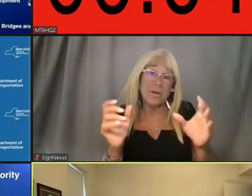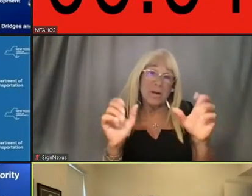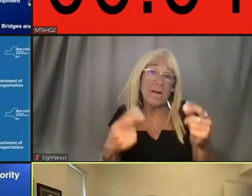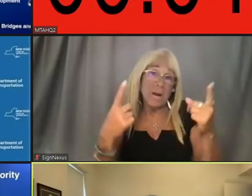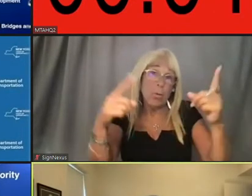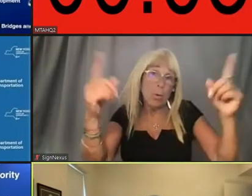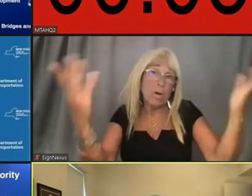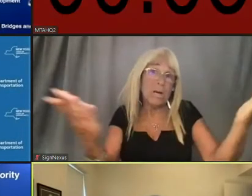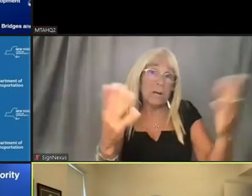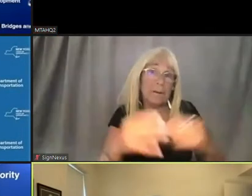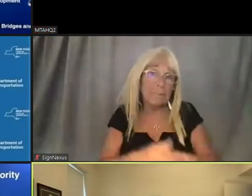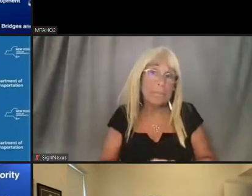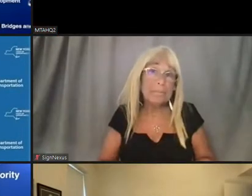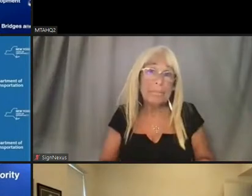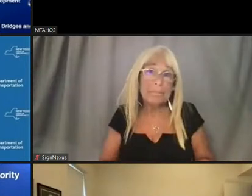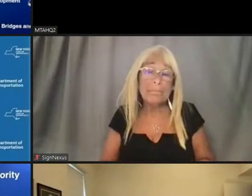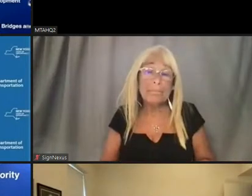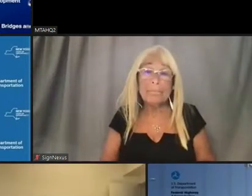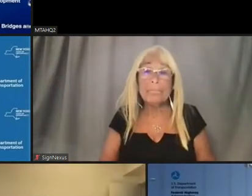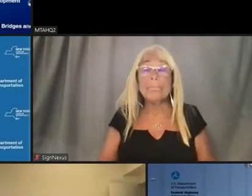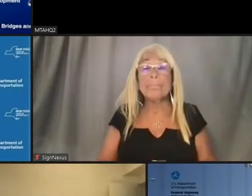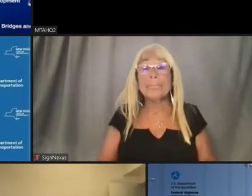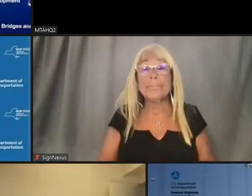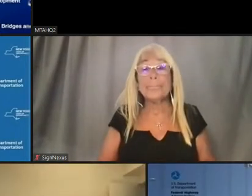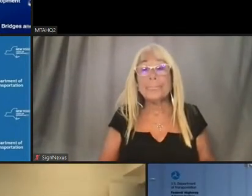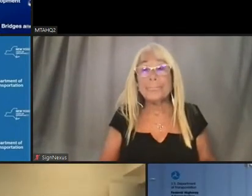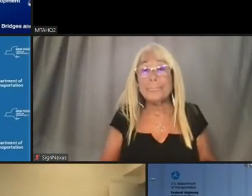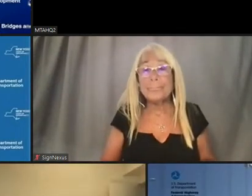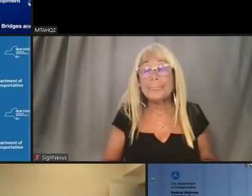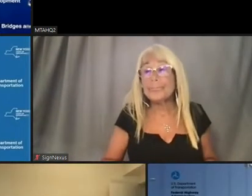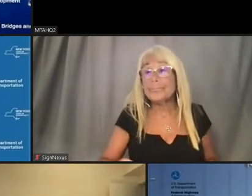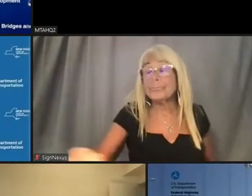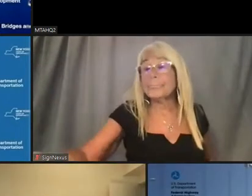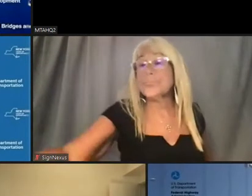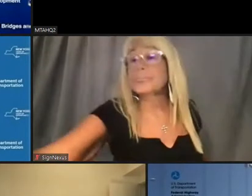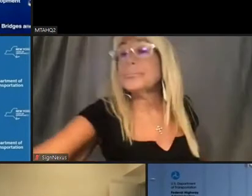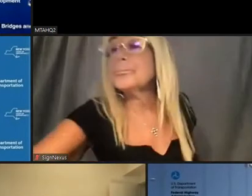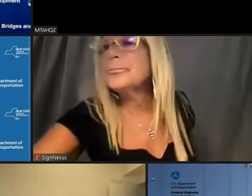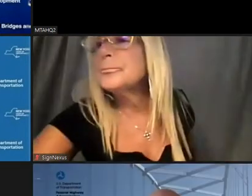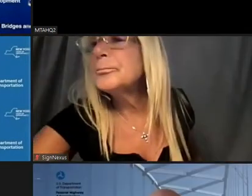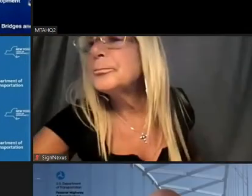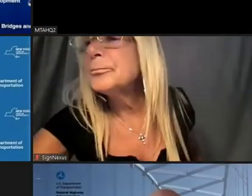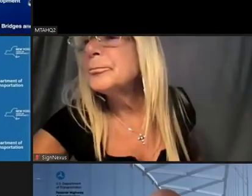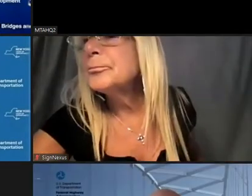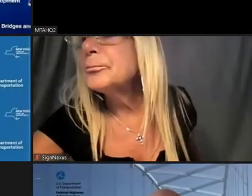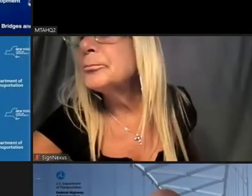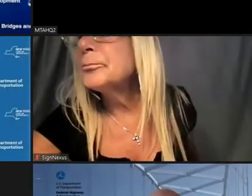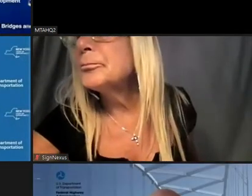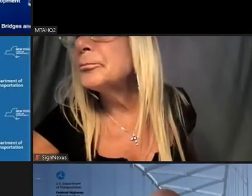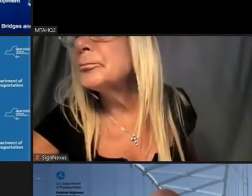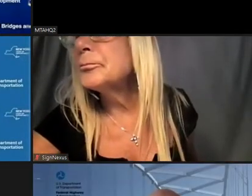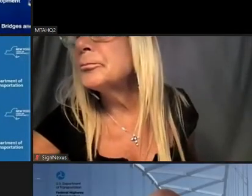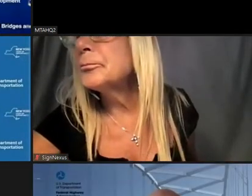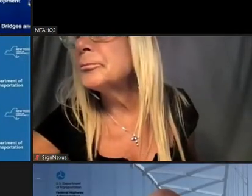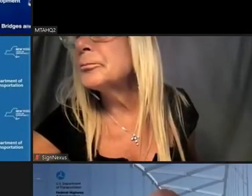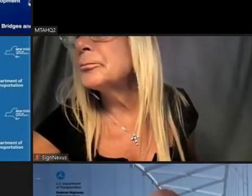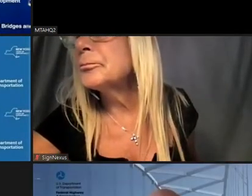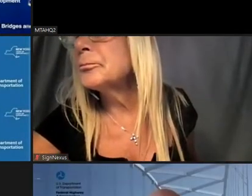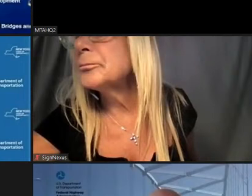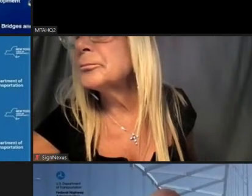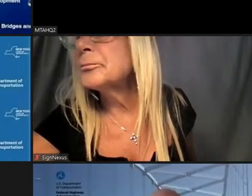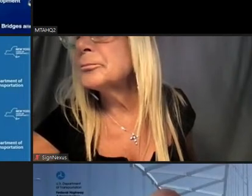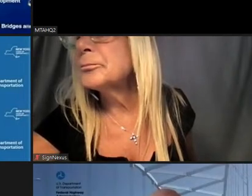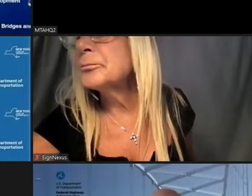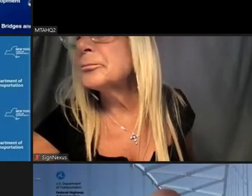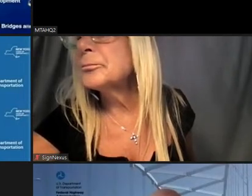much thank you the next speaker is Muneeb Rahman followed by Michael